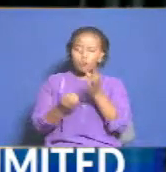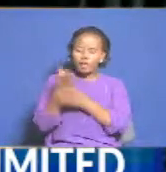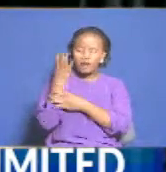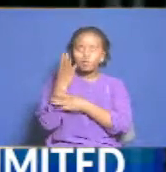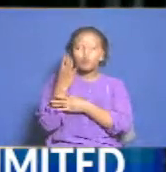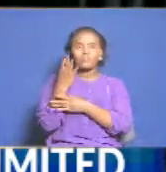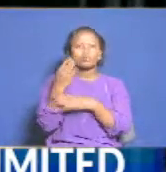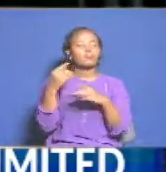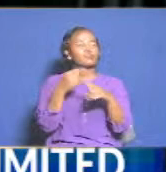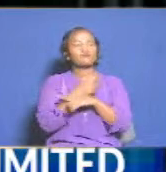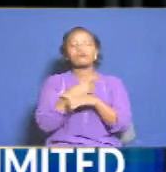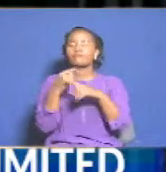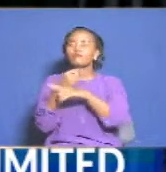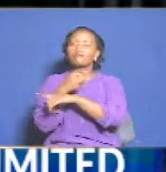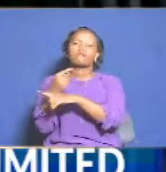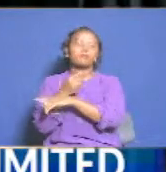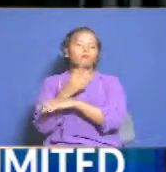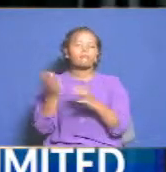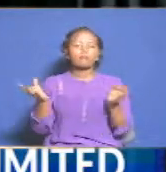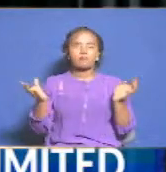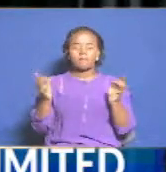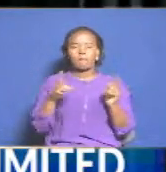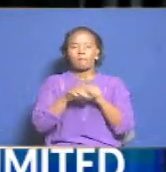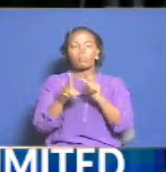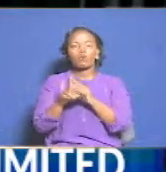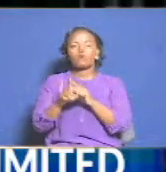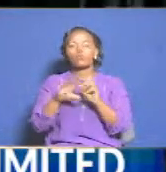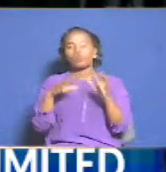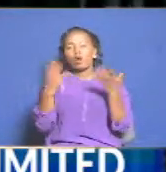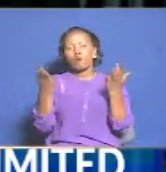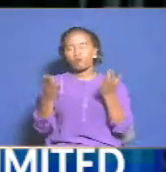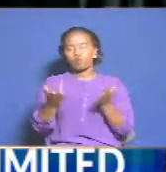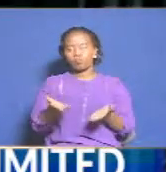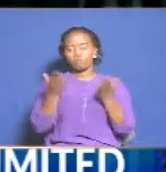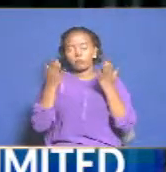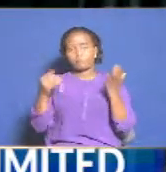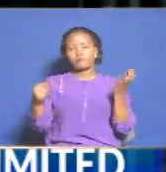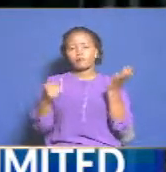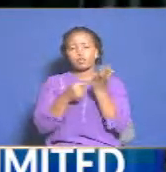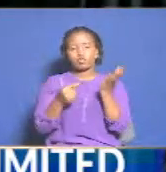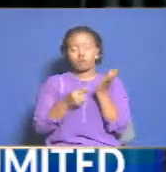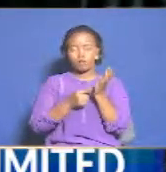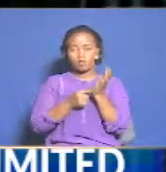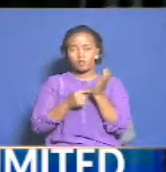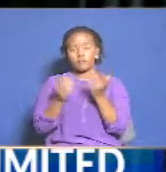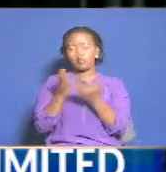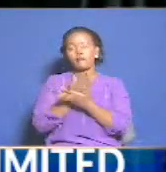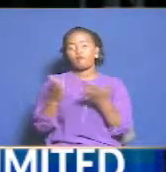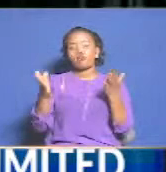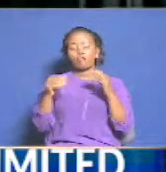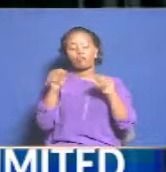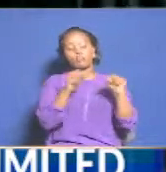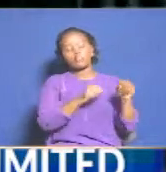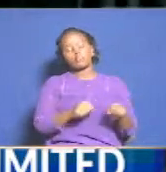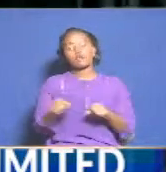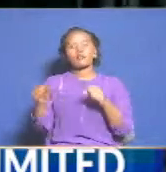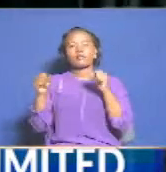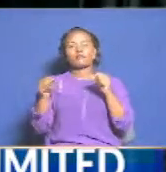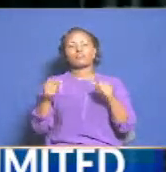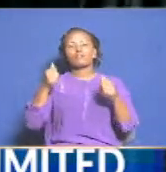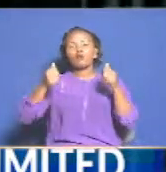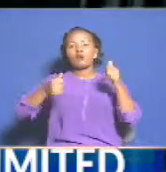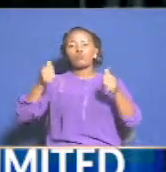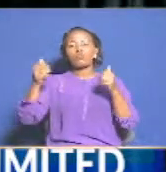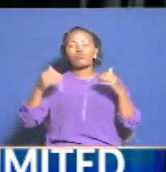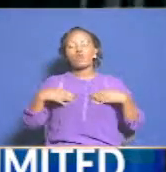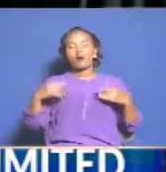slipways, dockyards, propulsion navigation technology, vessel superstructure, which will set our